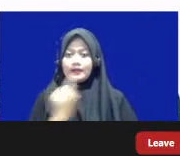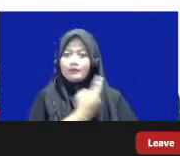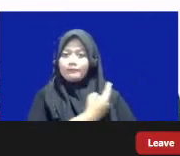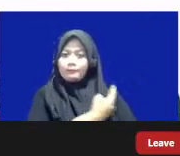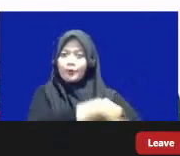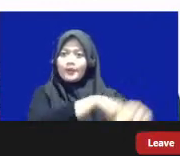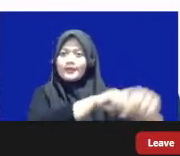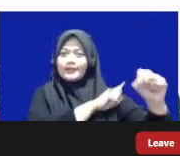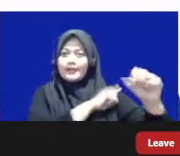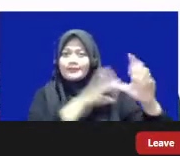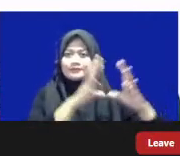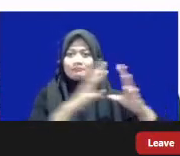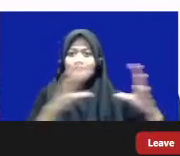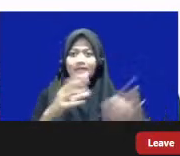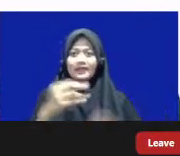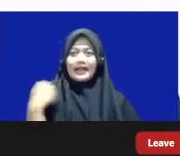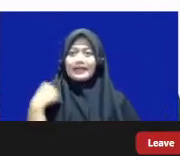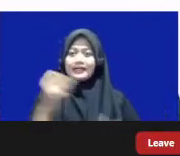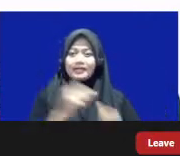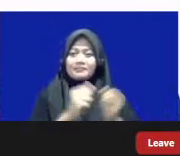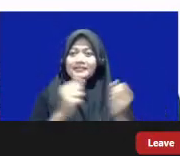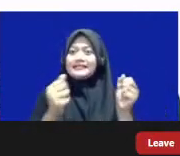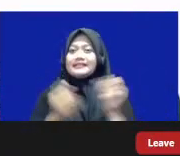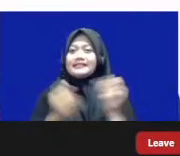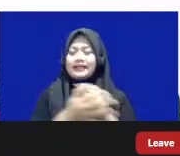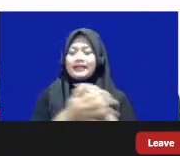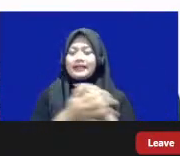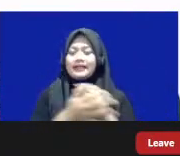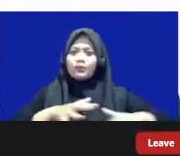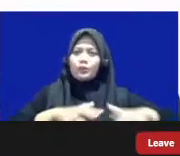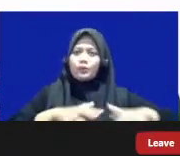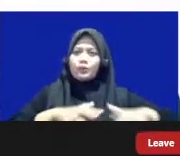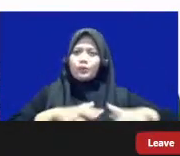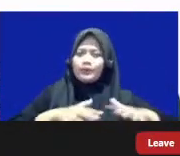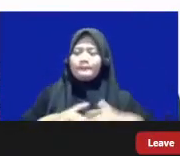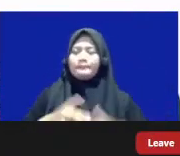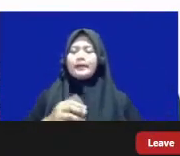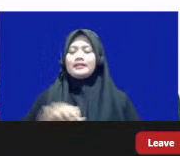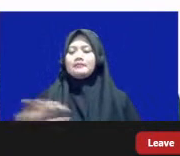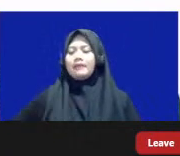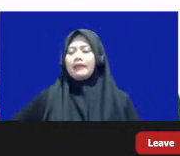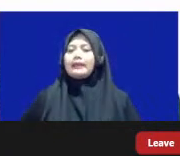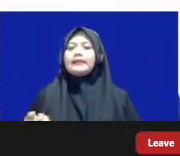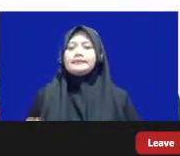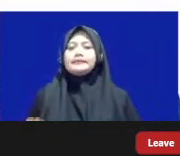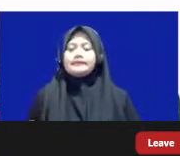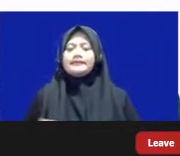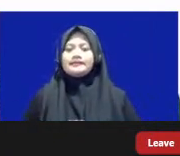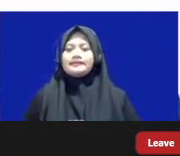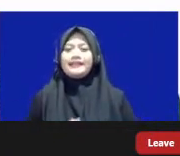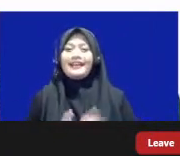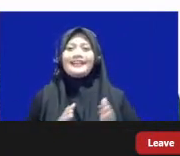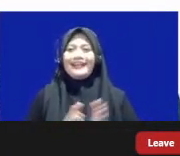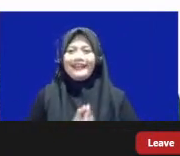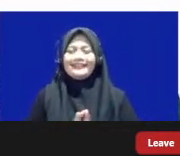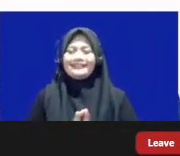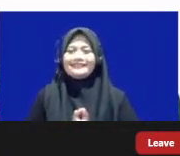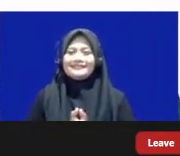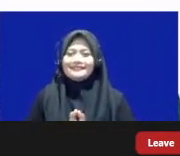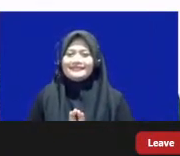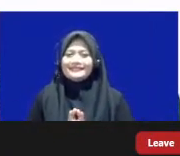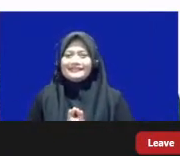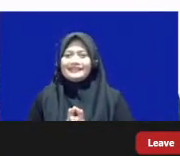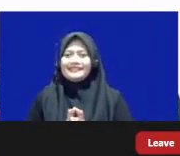are really lacking knowledge and experience here. We can get knowledge